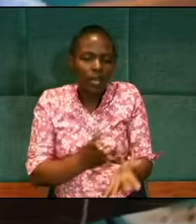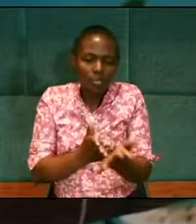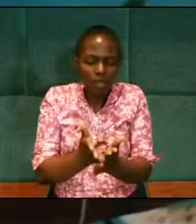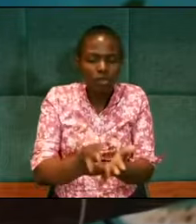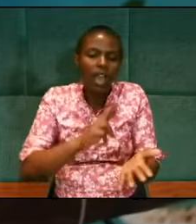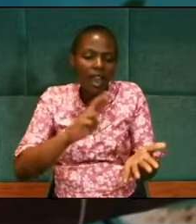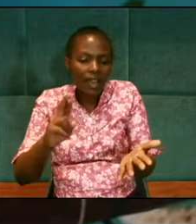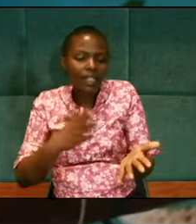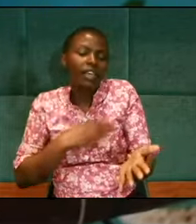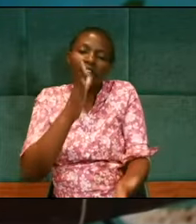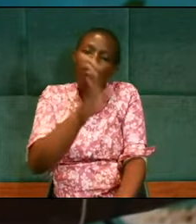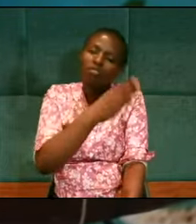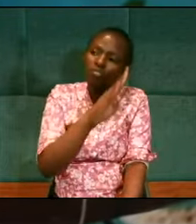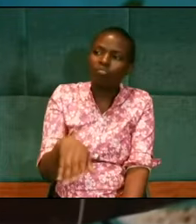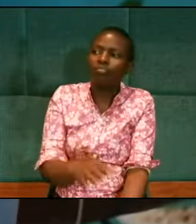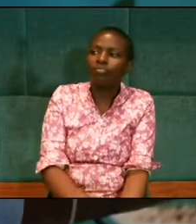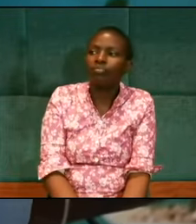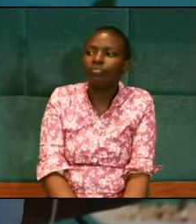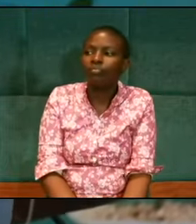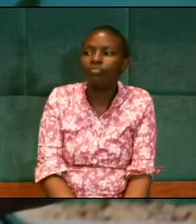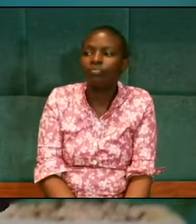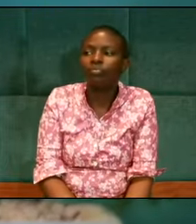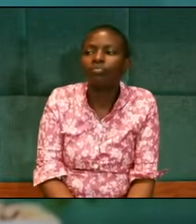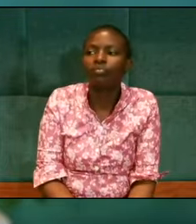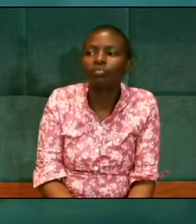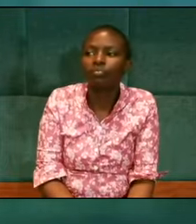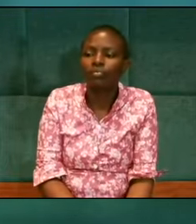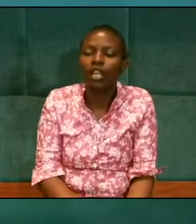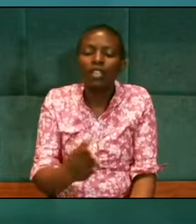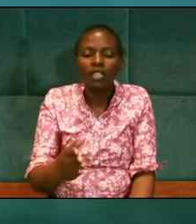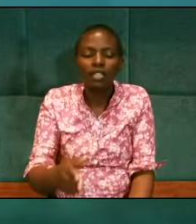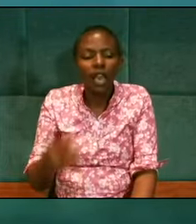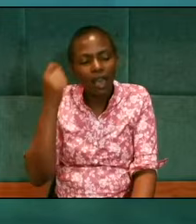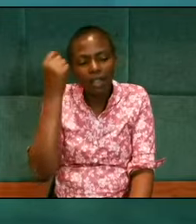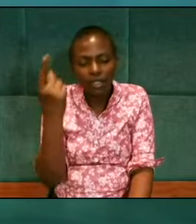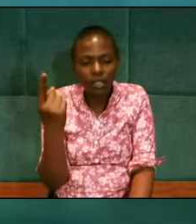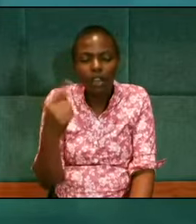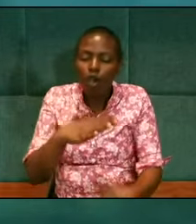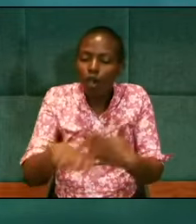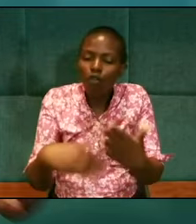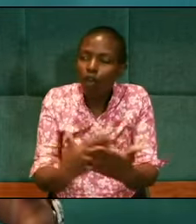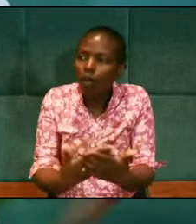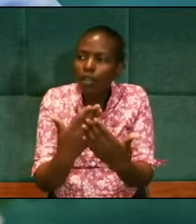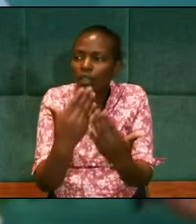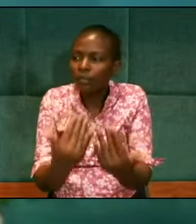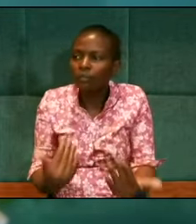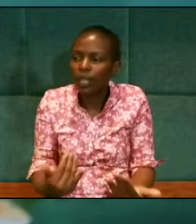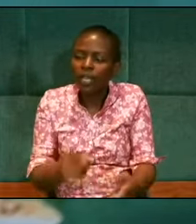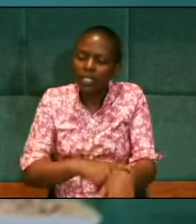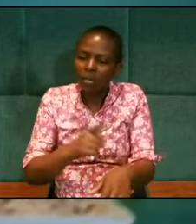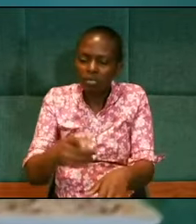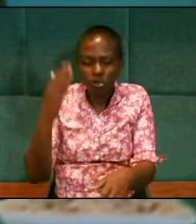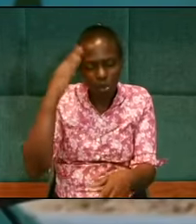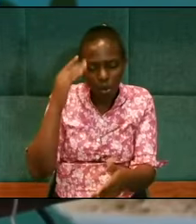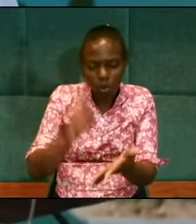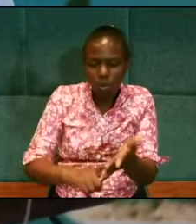right and wrong. In Adventist parlance, we call it a conceptual understanding of the great controversy. You need to know what is right, what